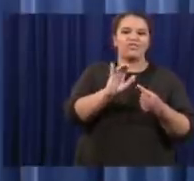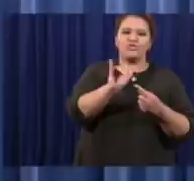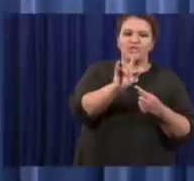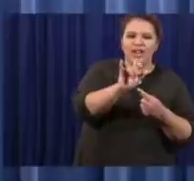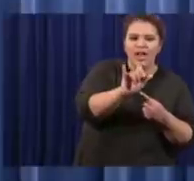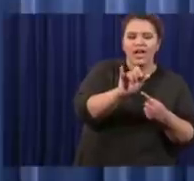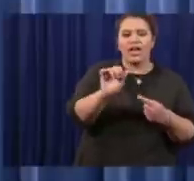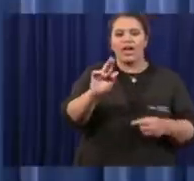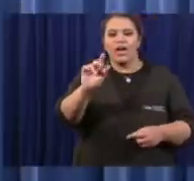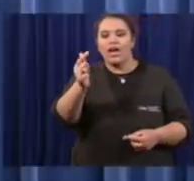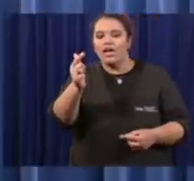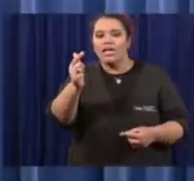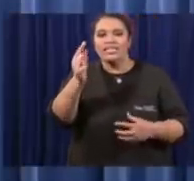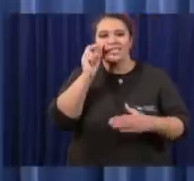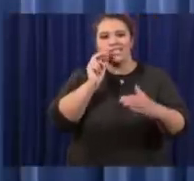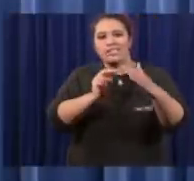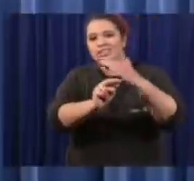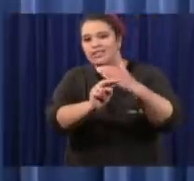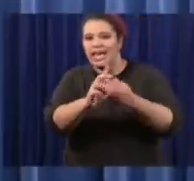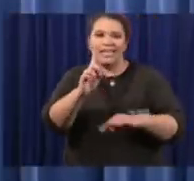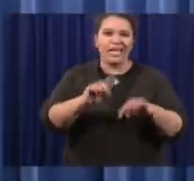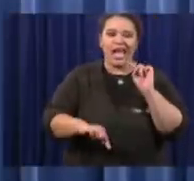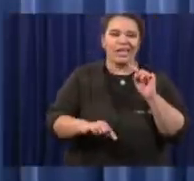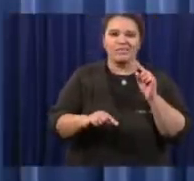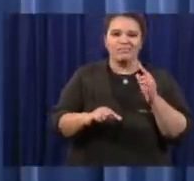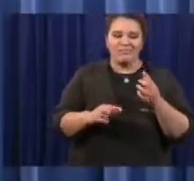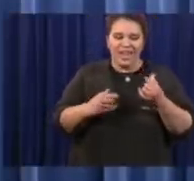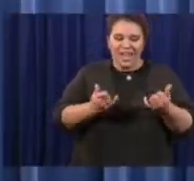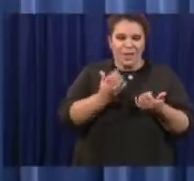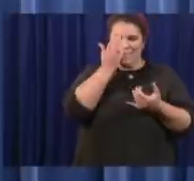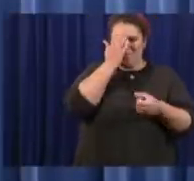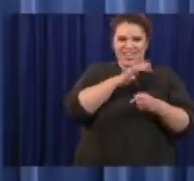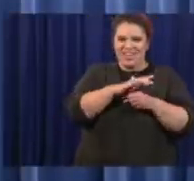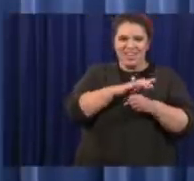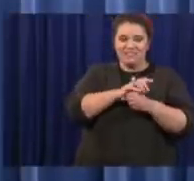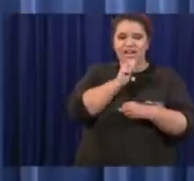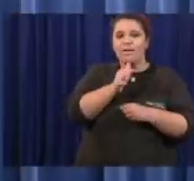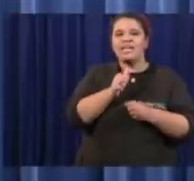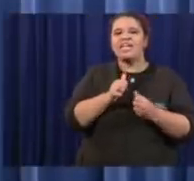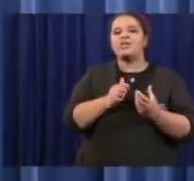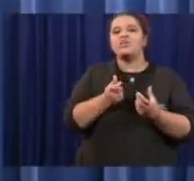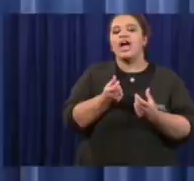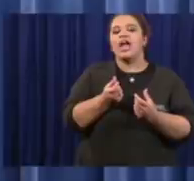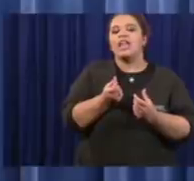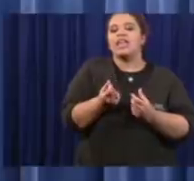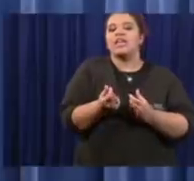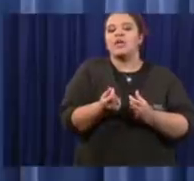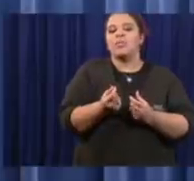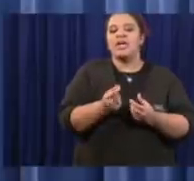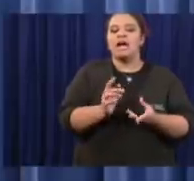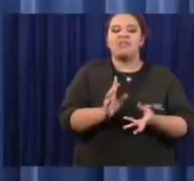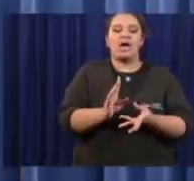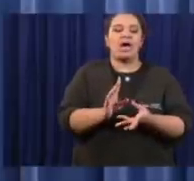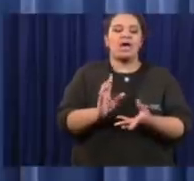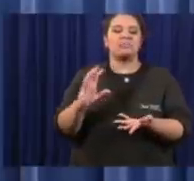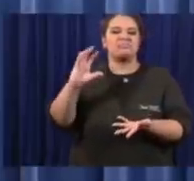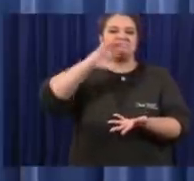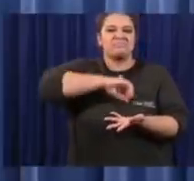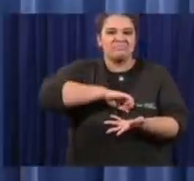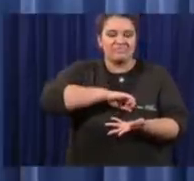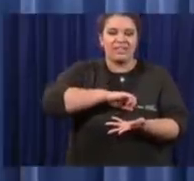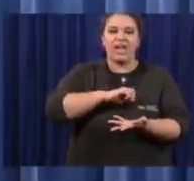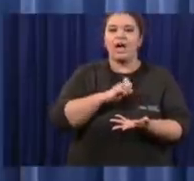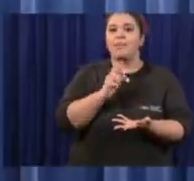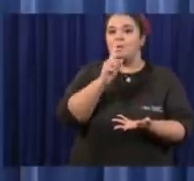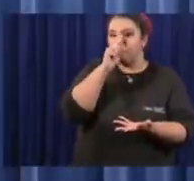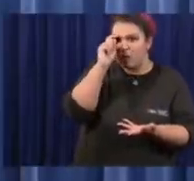enough, but can you give the public at least a glimpse of where you see this summer going, such as travel? Will families be able to